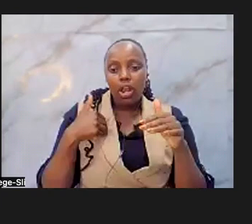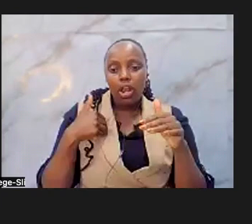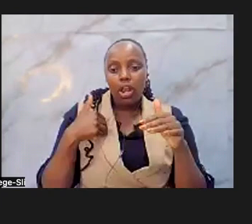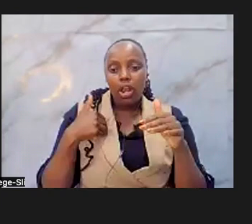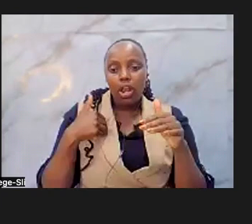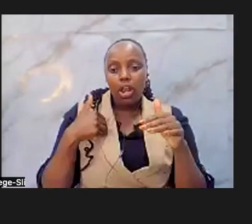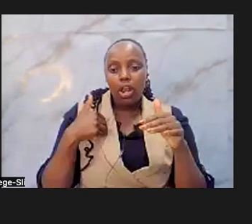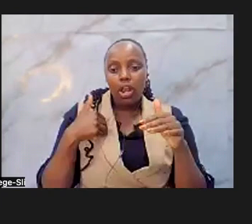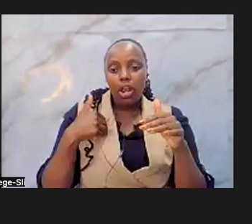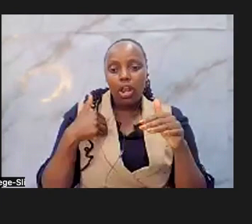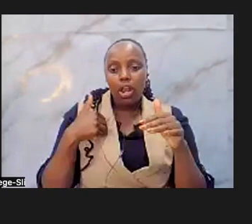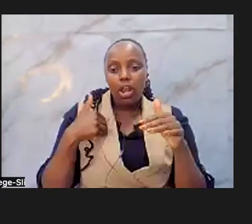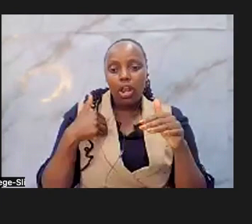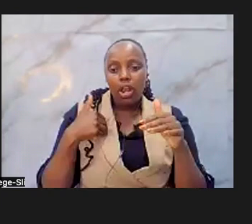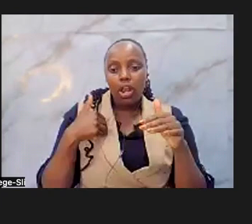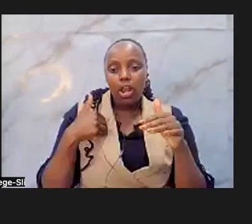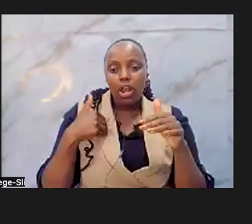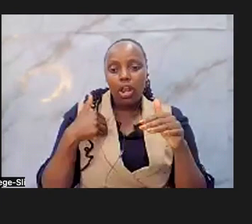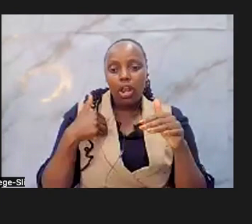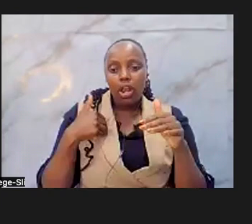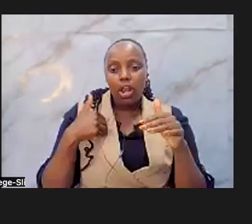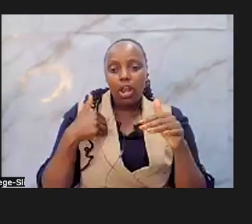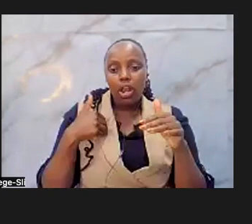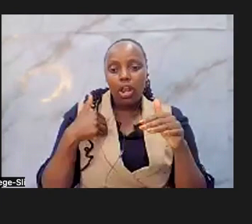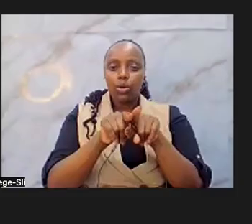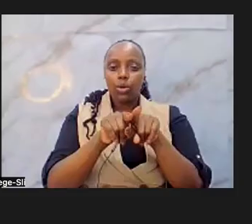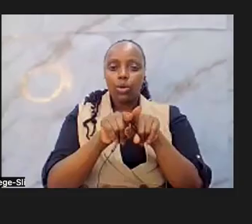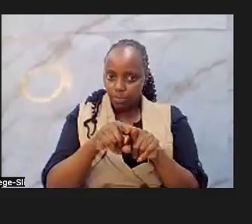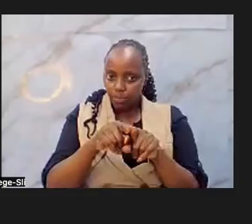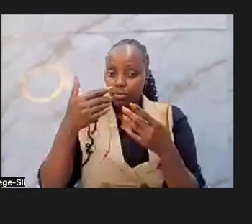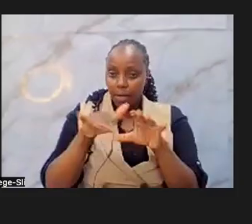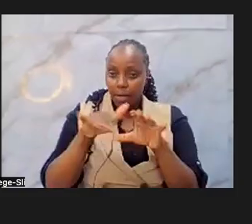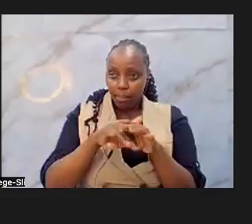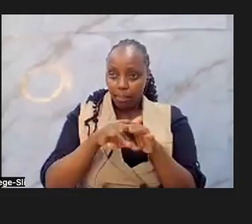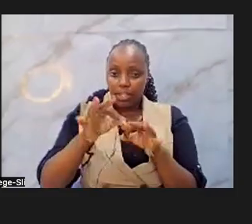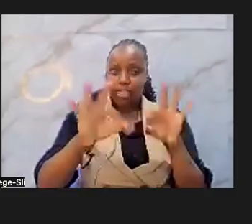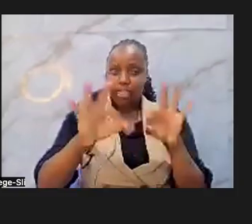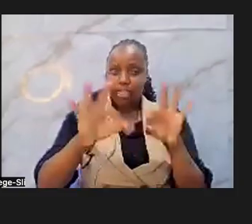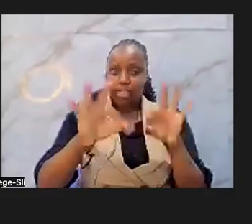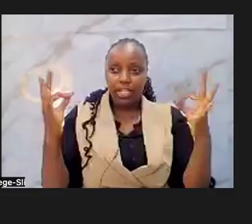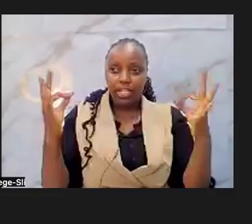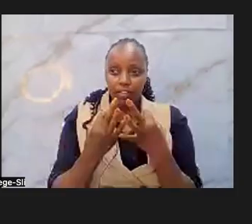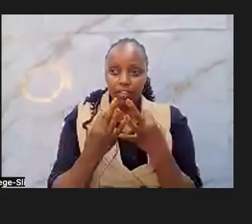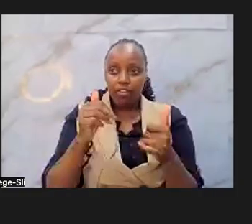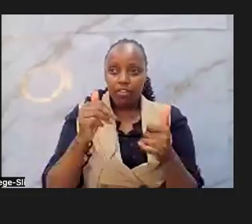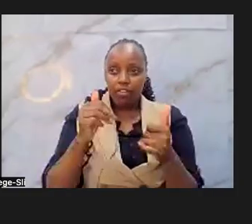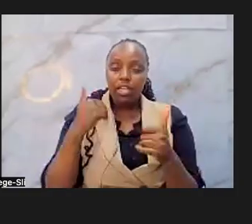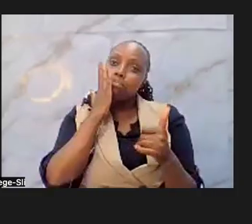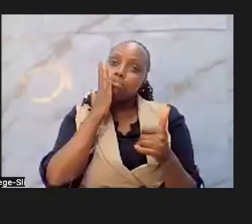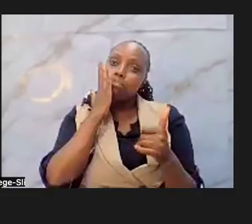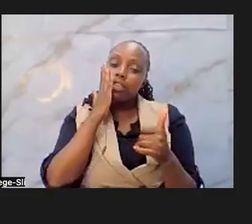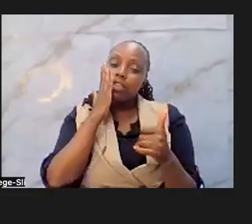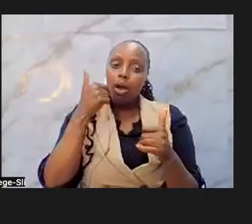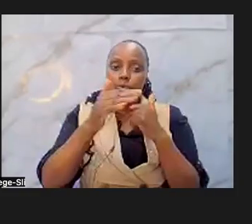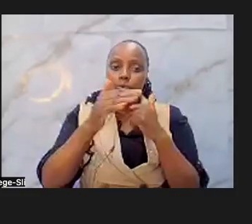about potential area of reaching other members of extended family in addition to mothers who are pregnant.